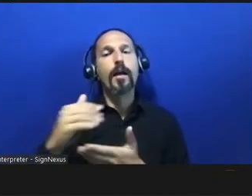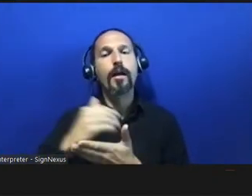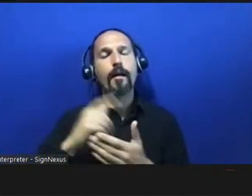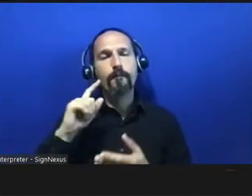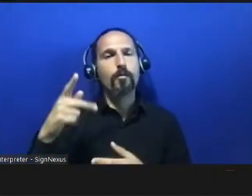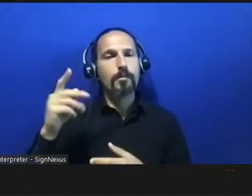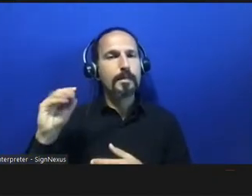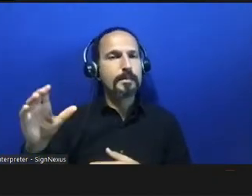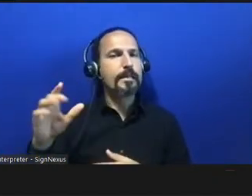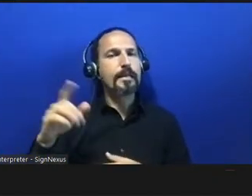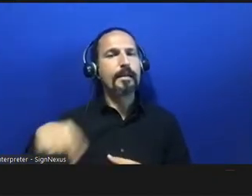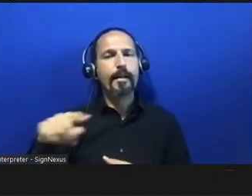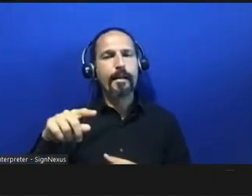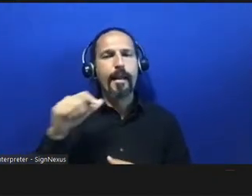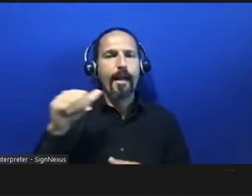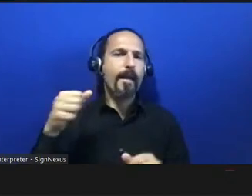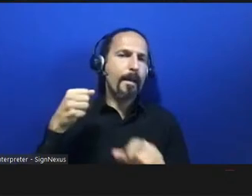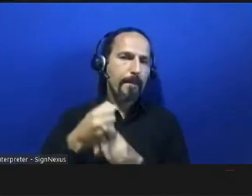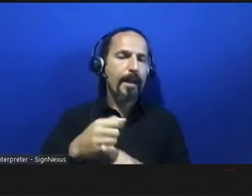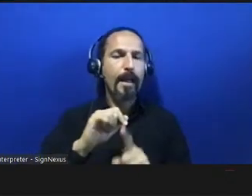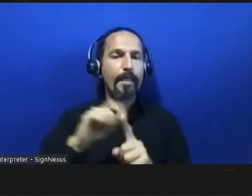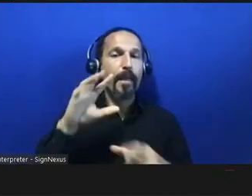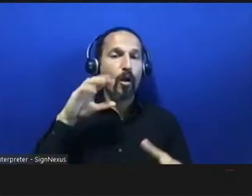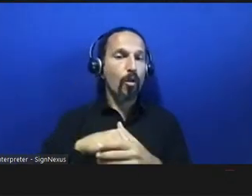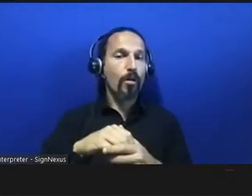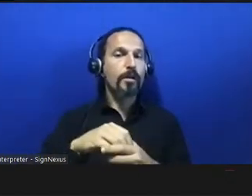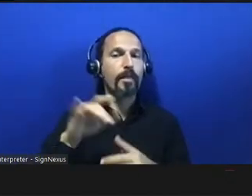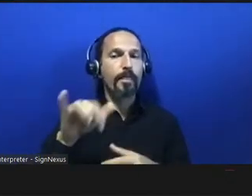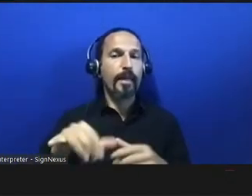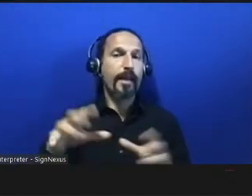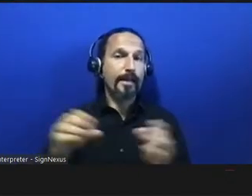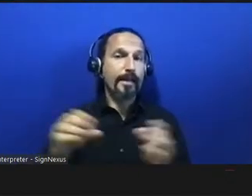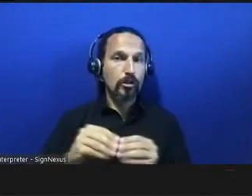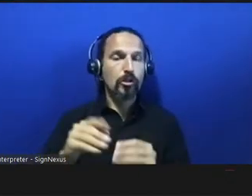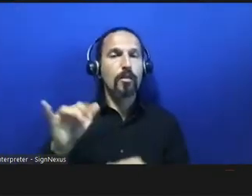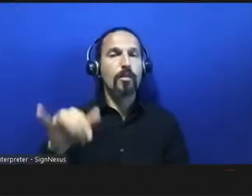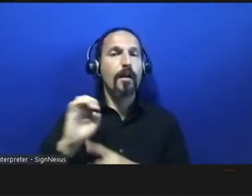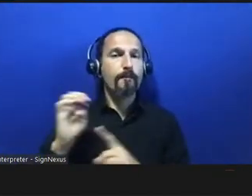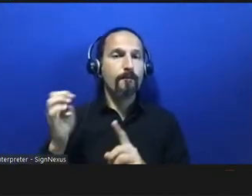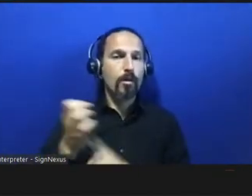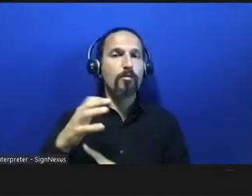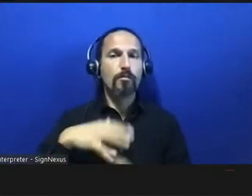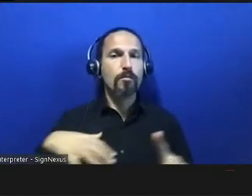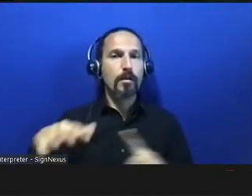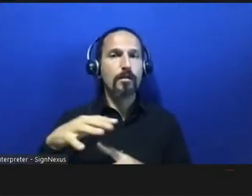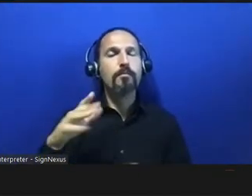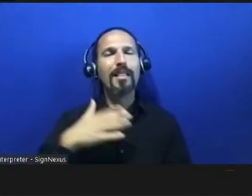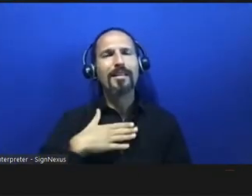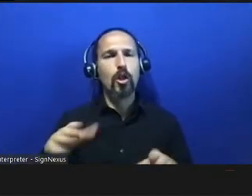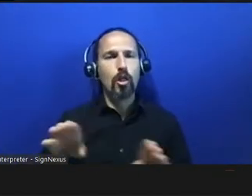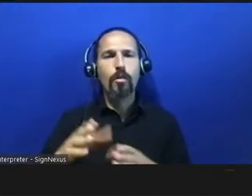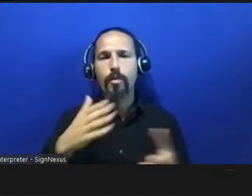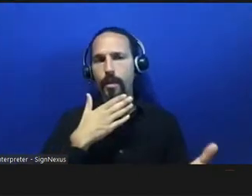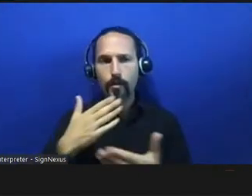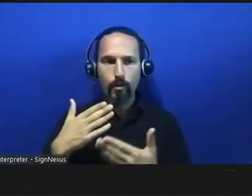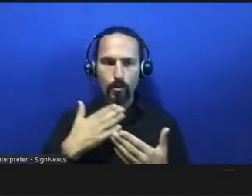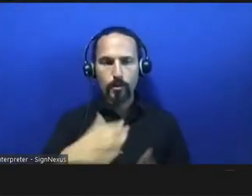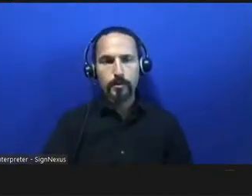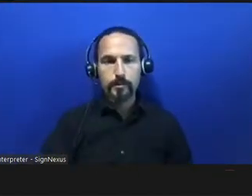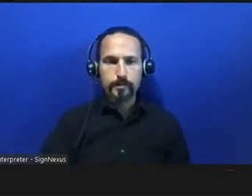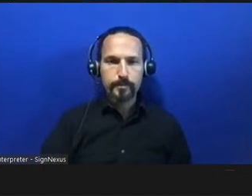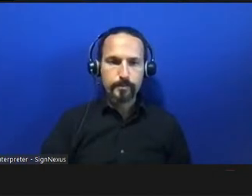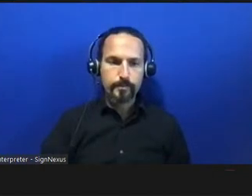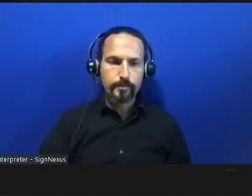not impacted disproportionately by this and are included in such hearings true environmentals with your remarks thank you